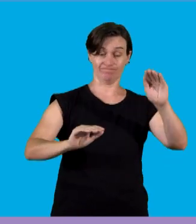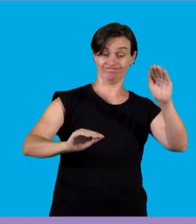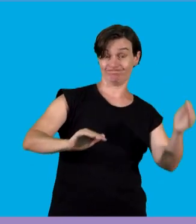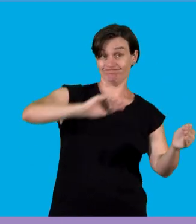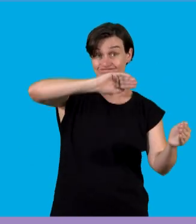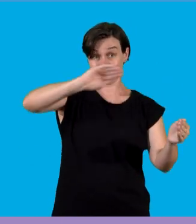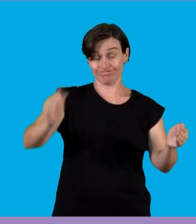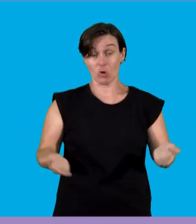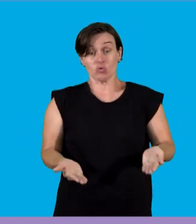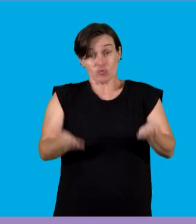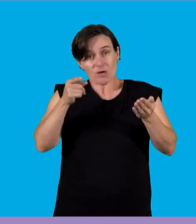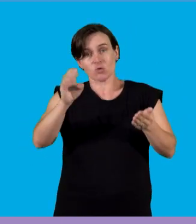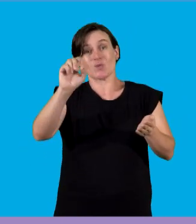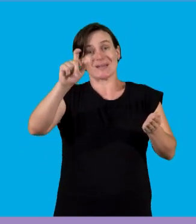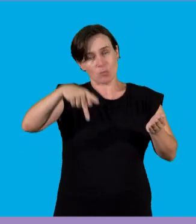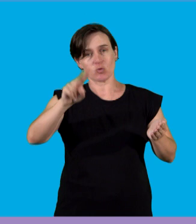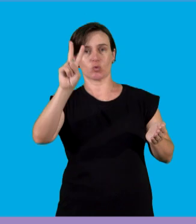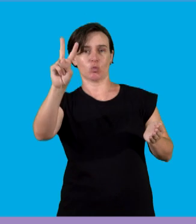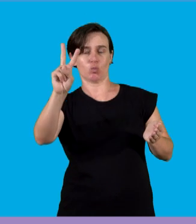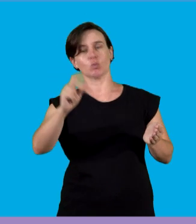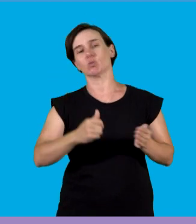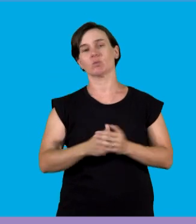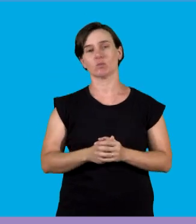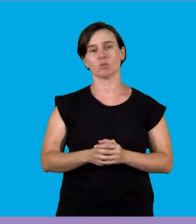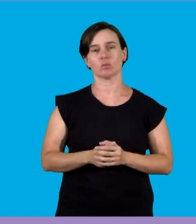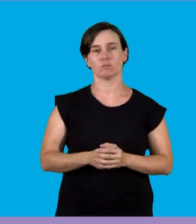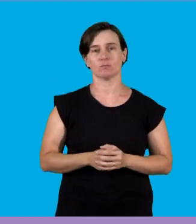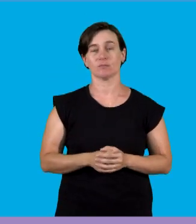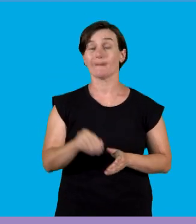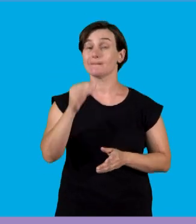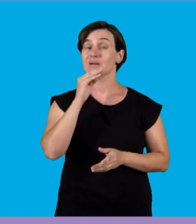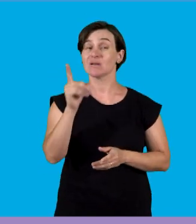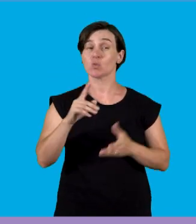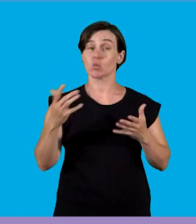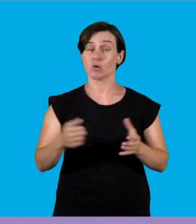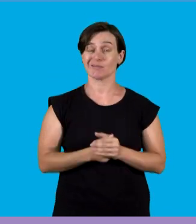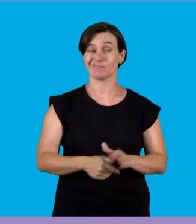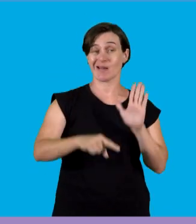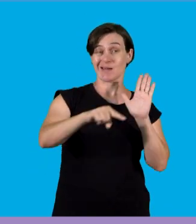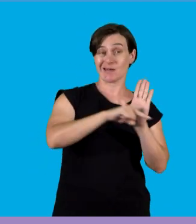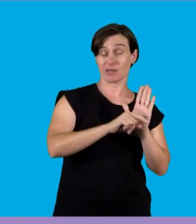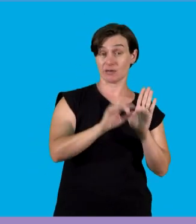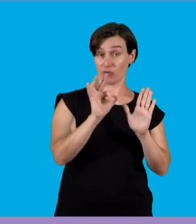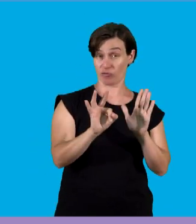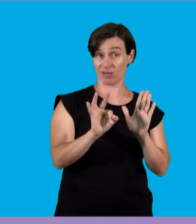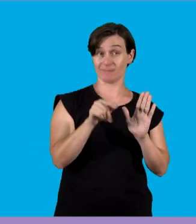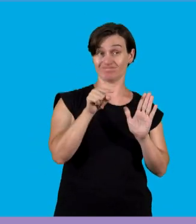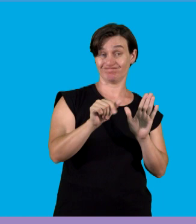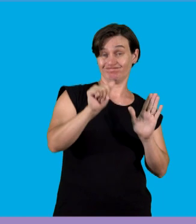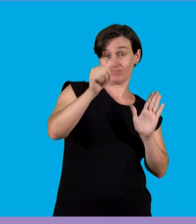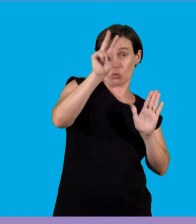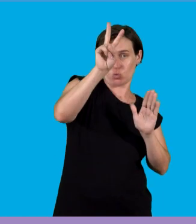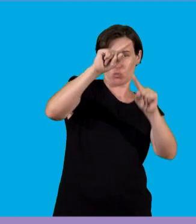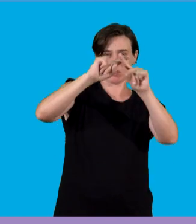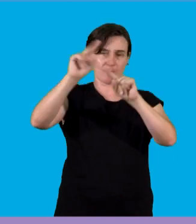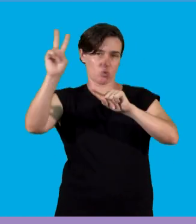negative 3 squared, and that has been raised to an exponent of 2. So that is going to be now a negative 3, and